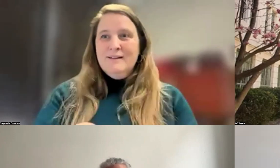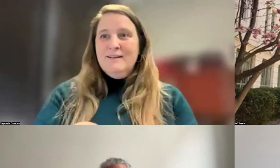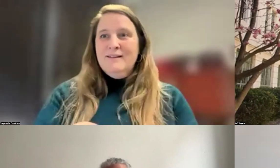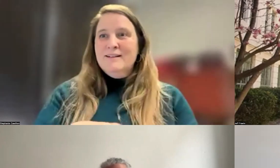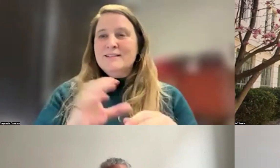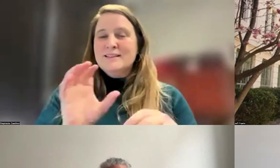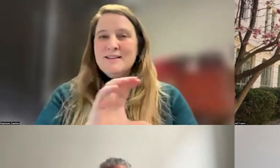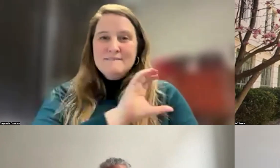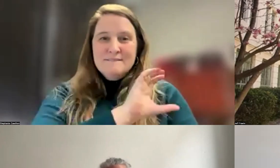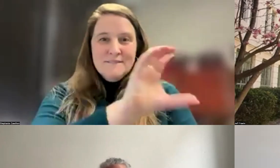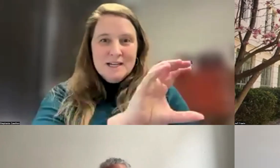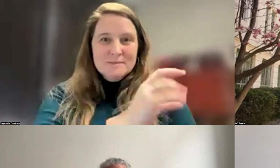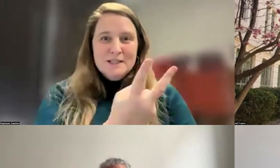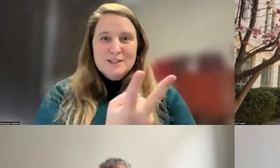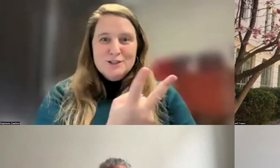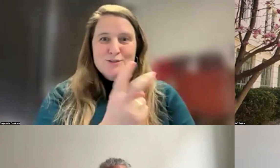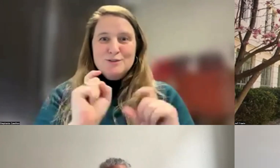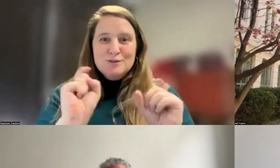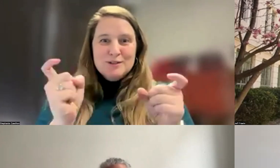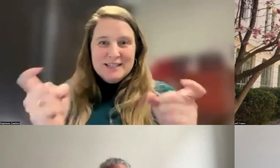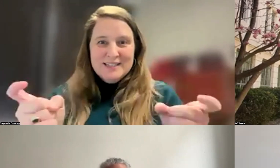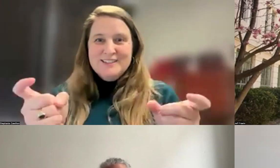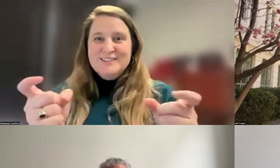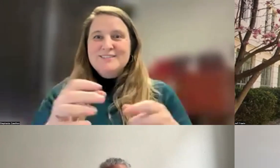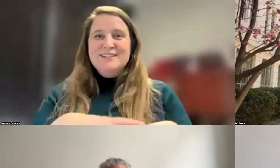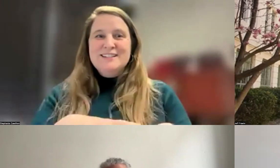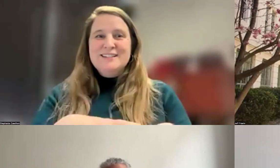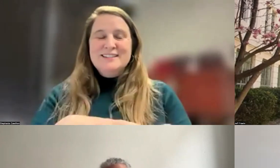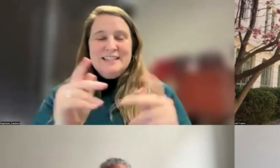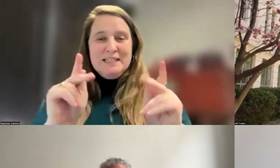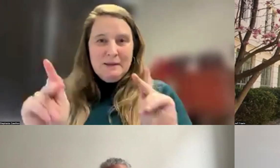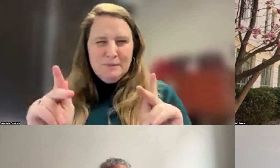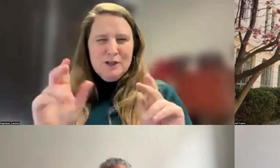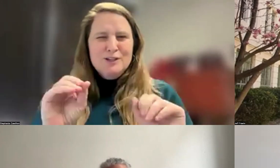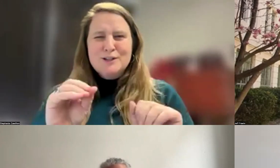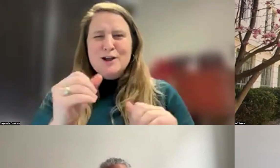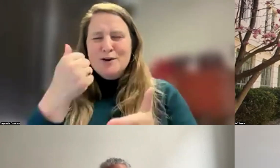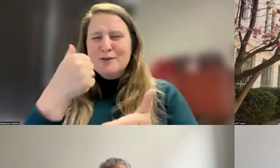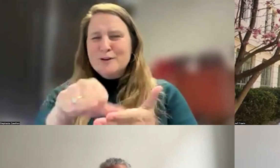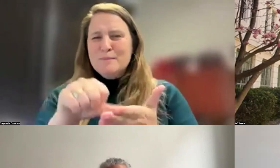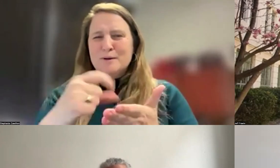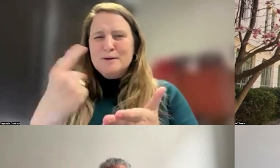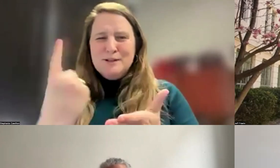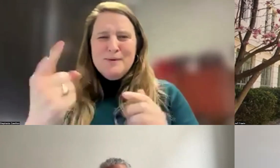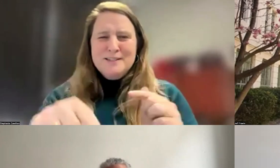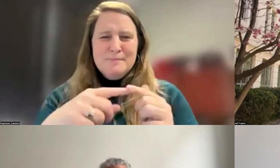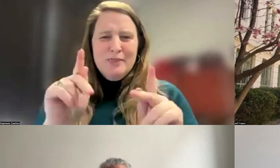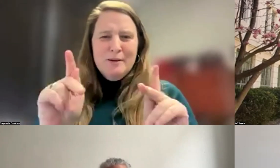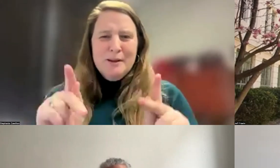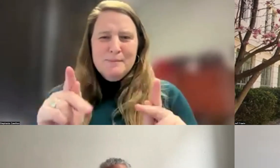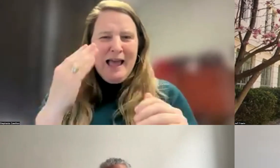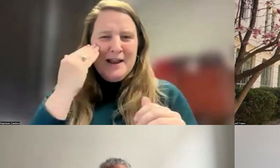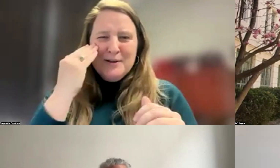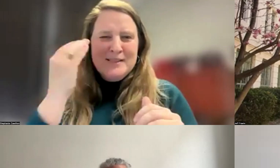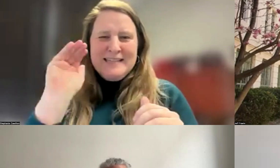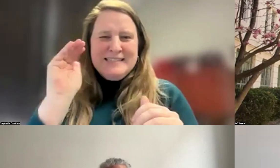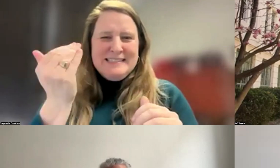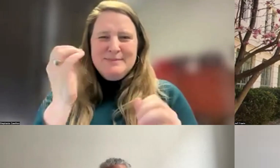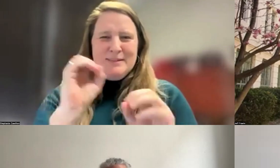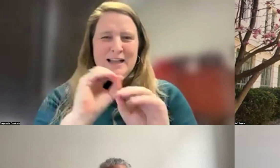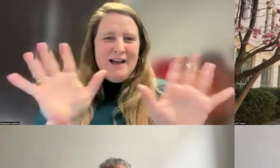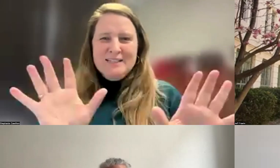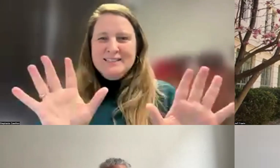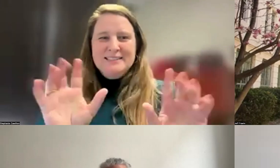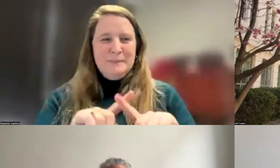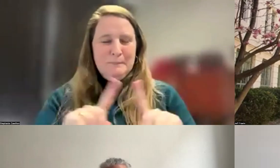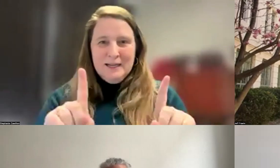tools, that happens with people. The investment that the two of you have made comes from you as people. So, I like